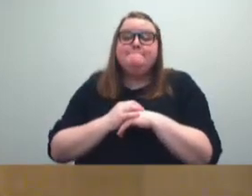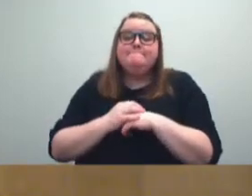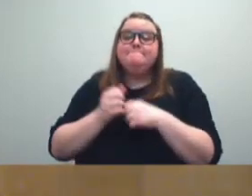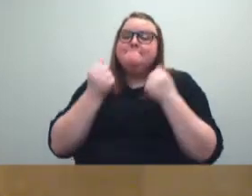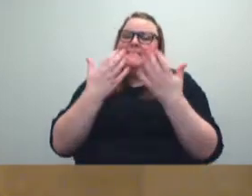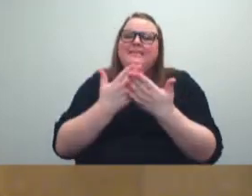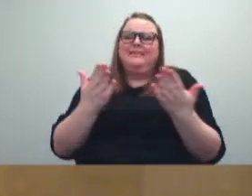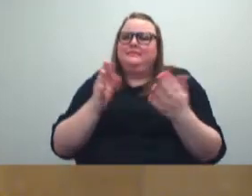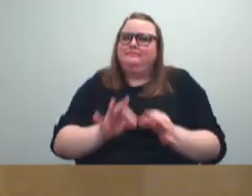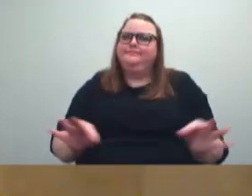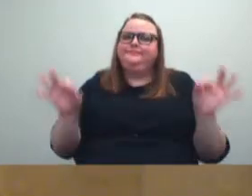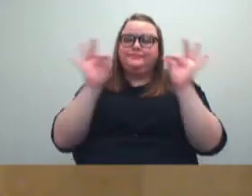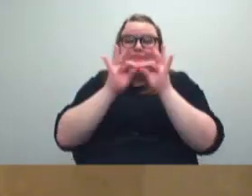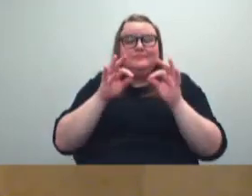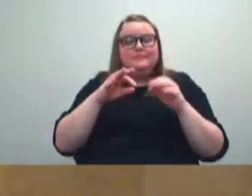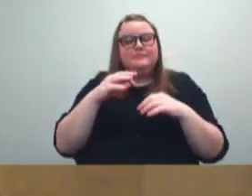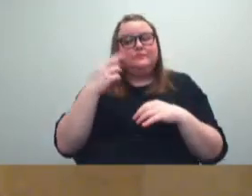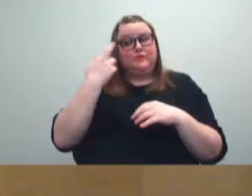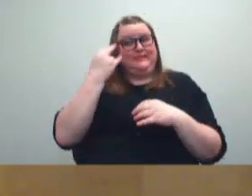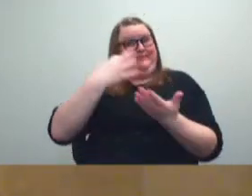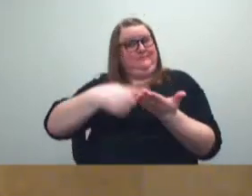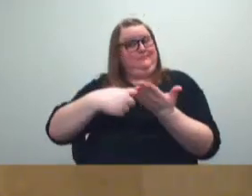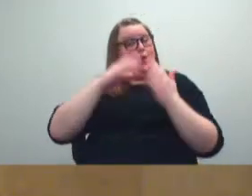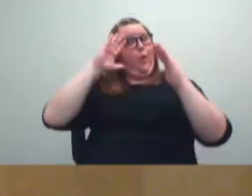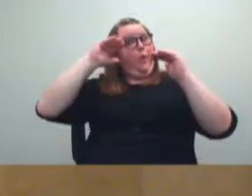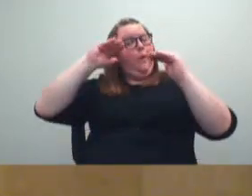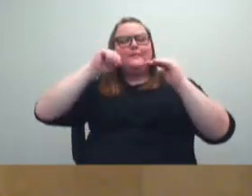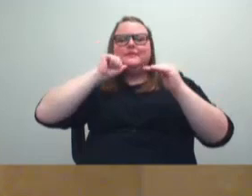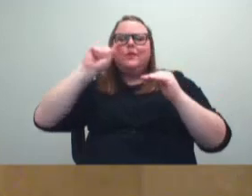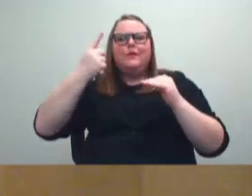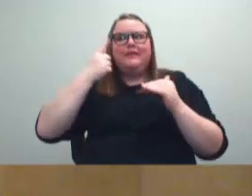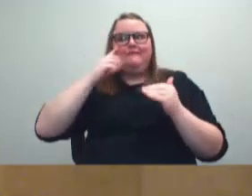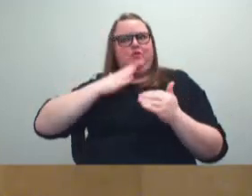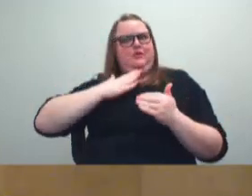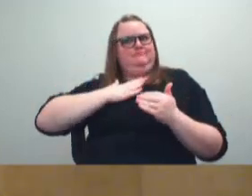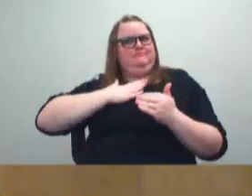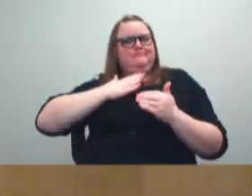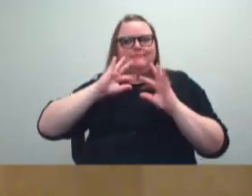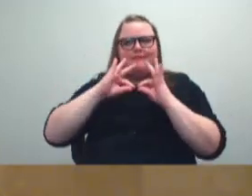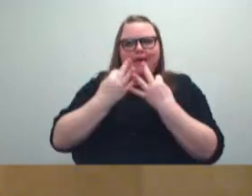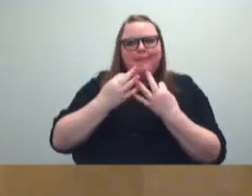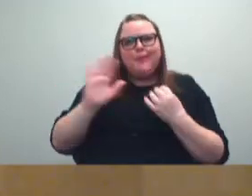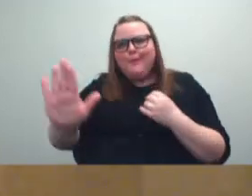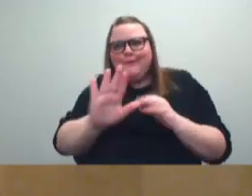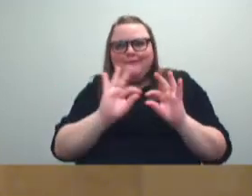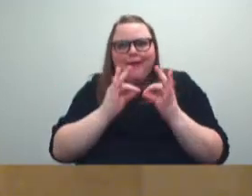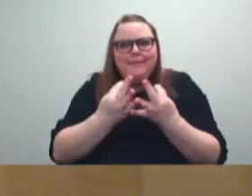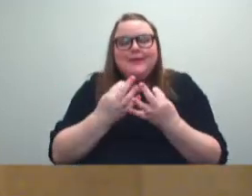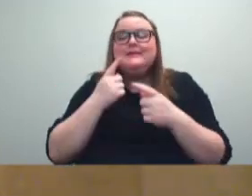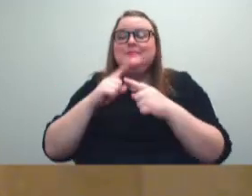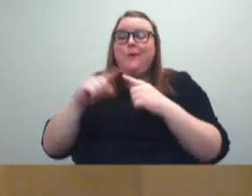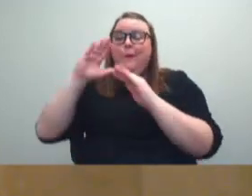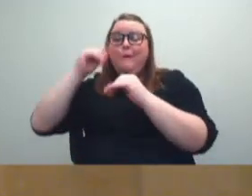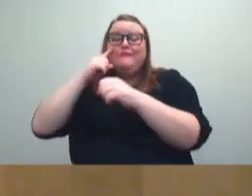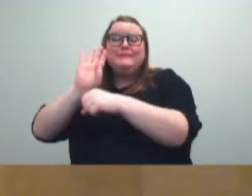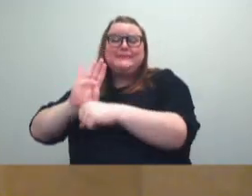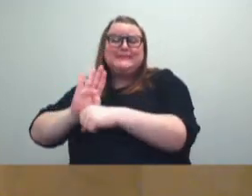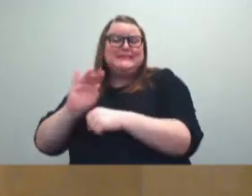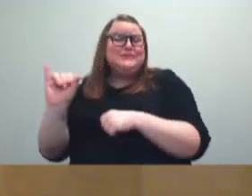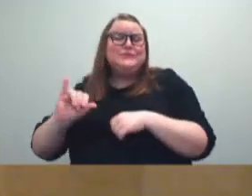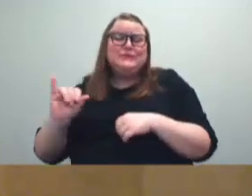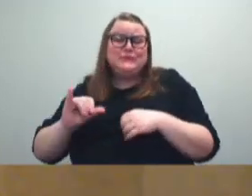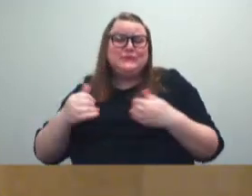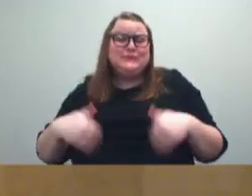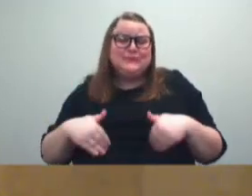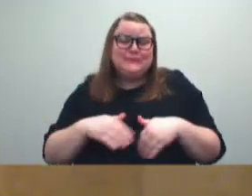about hope, not just for our families, which that is important in schools, but even our businesses. We spoke about that. I want to say